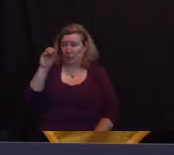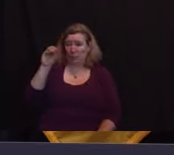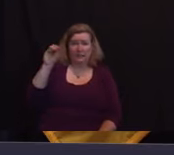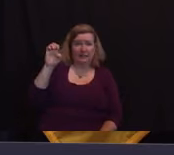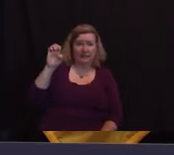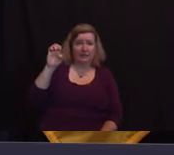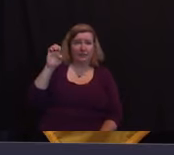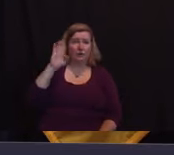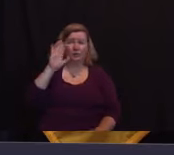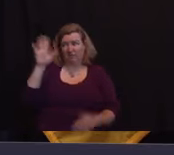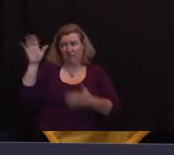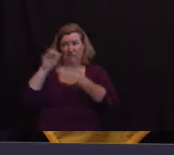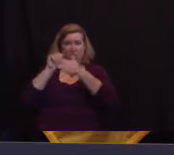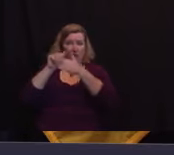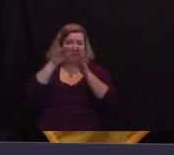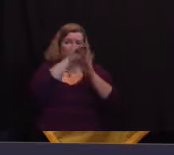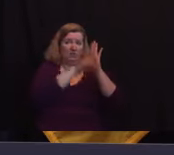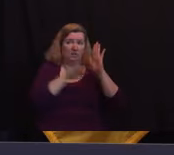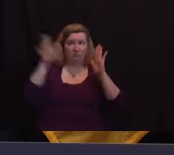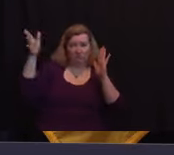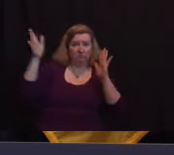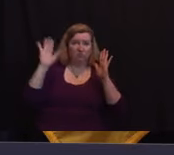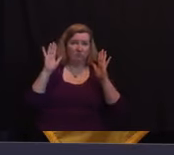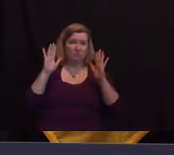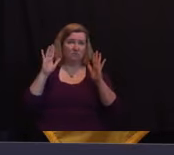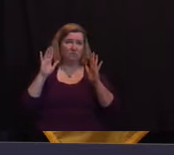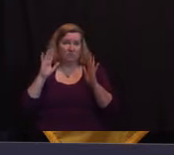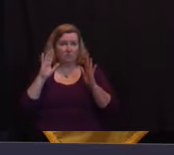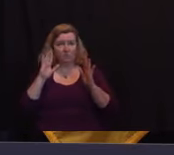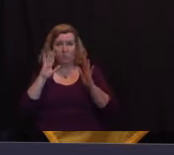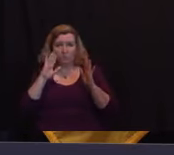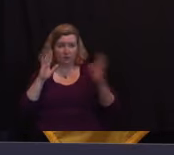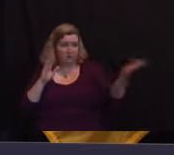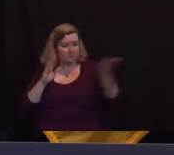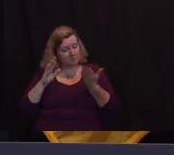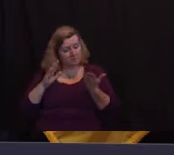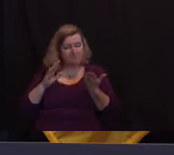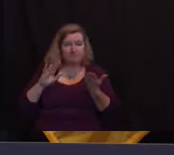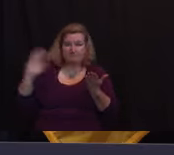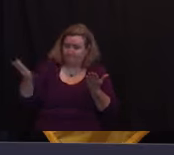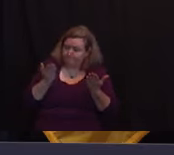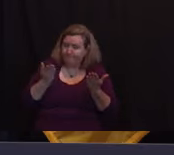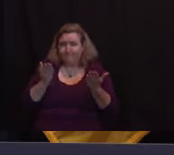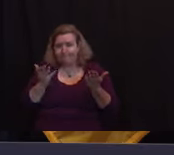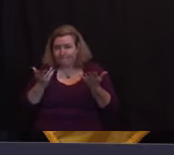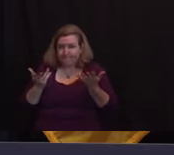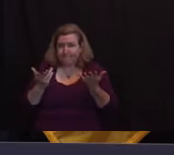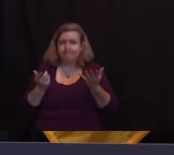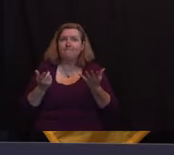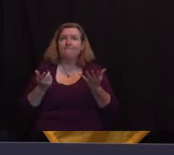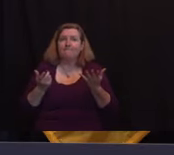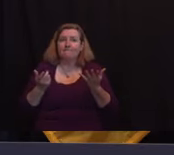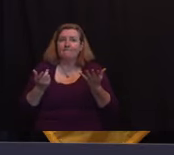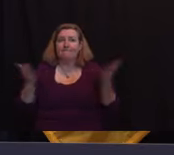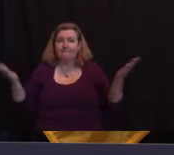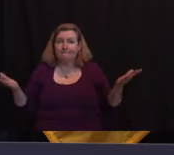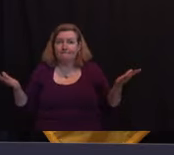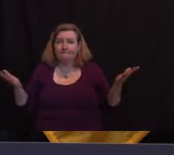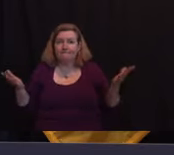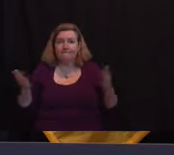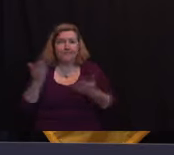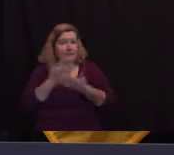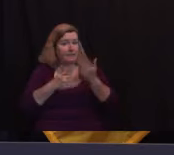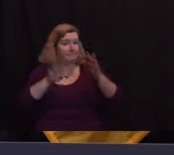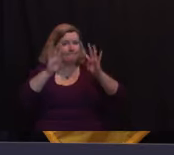did last summer, and the Department of Health will have a strong input into that. The wild cards are,